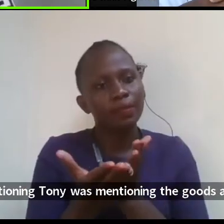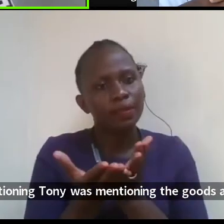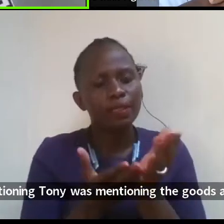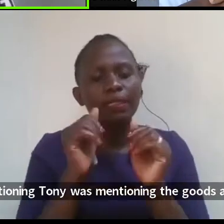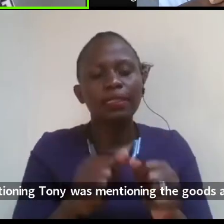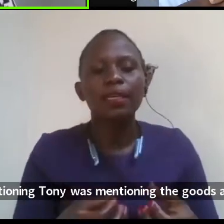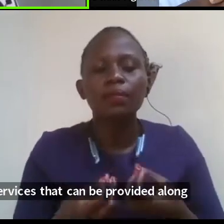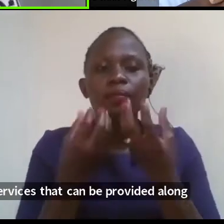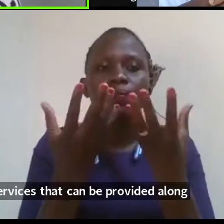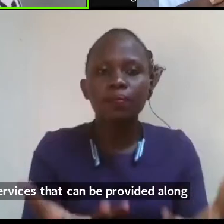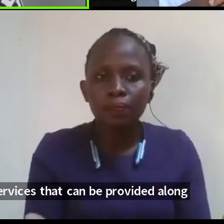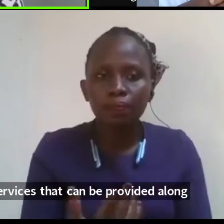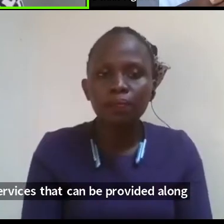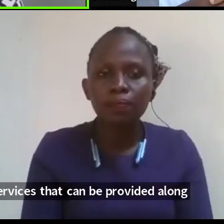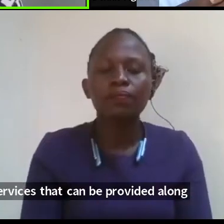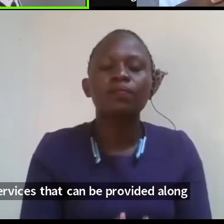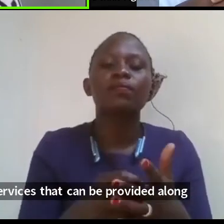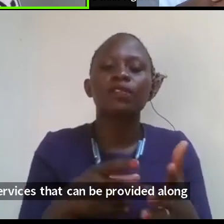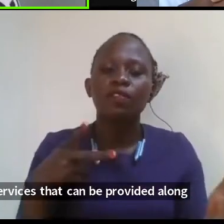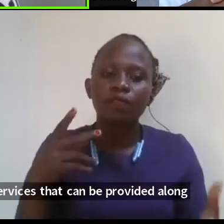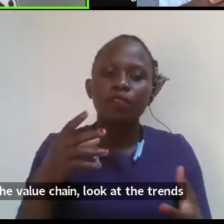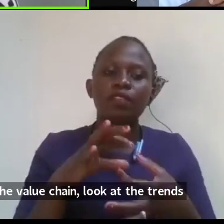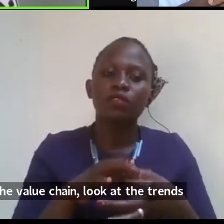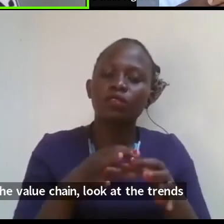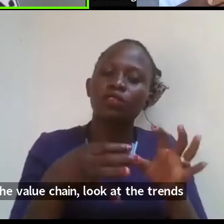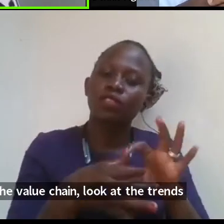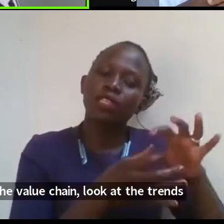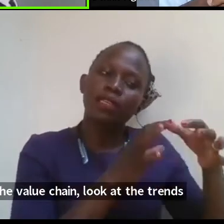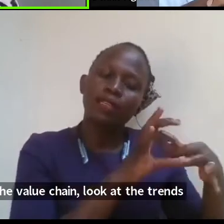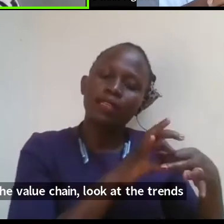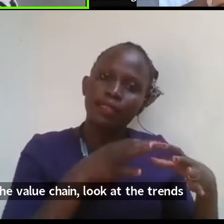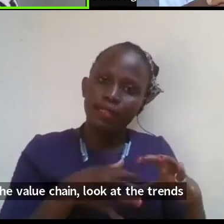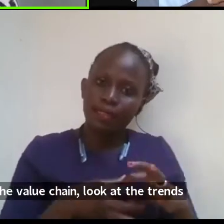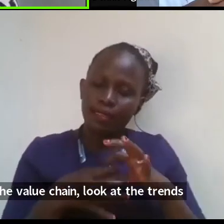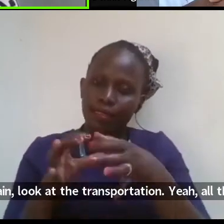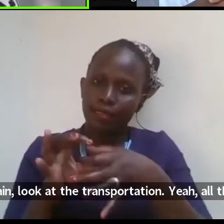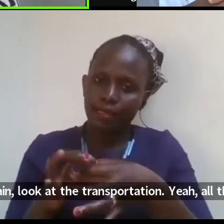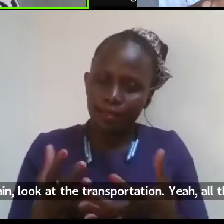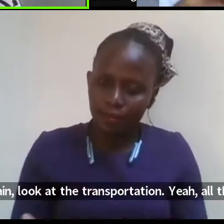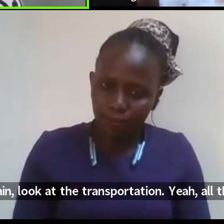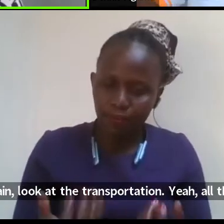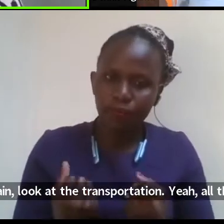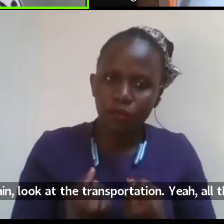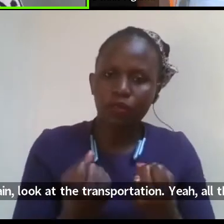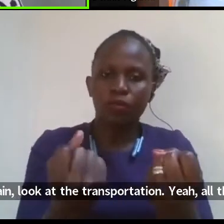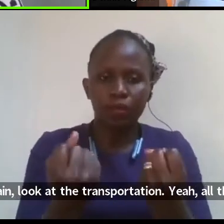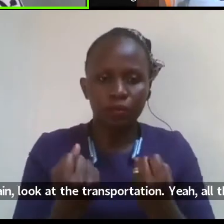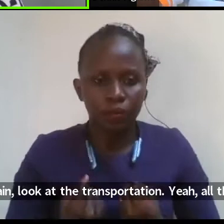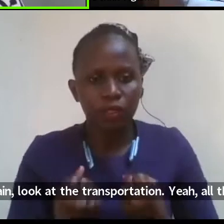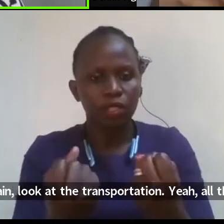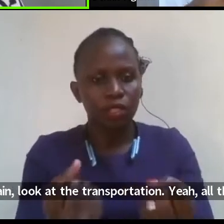the value chain. Look at the transportation. Yeah, all these minerals need to move from one place to